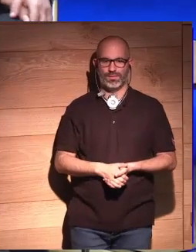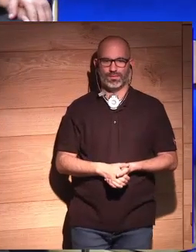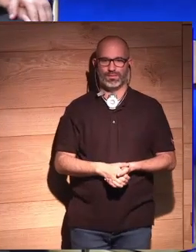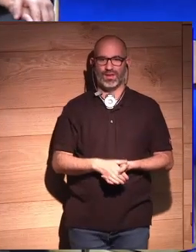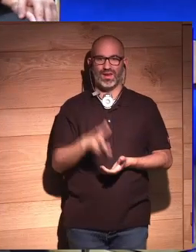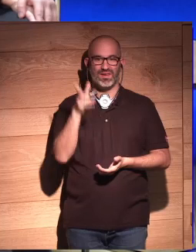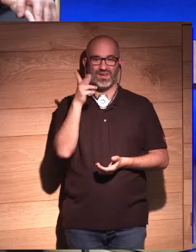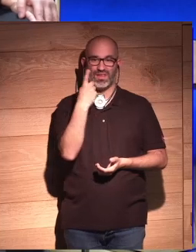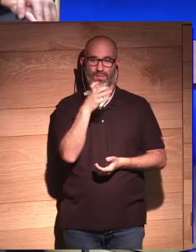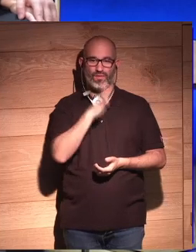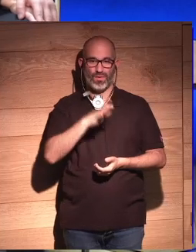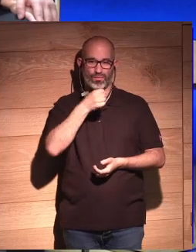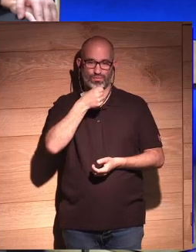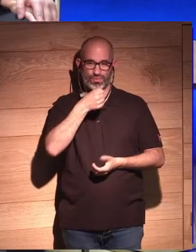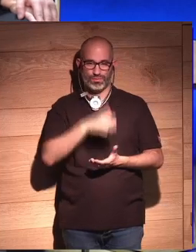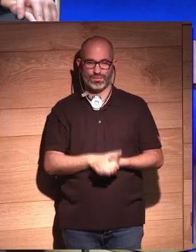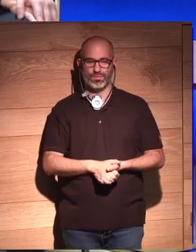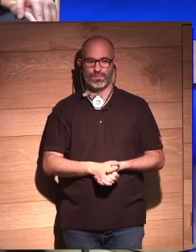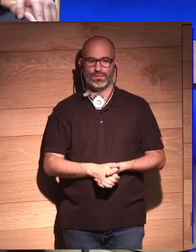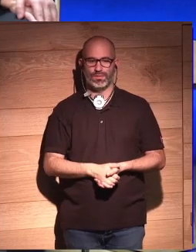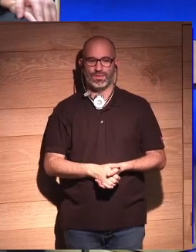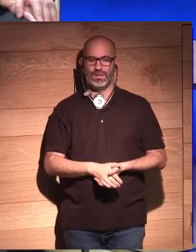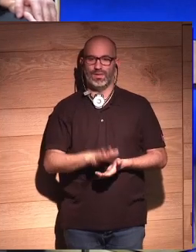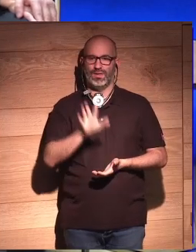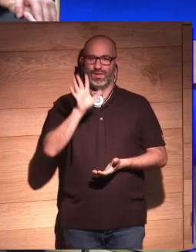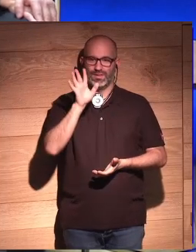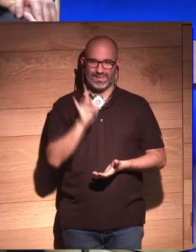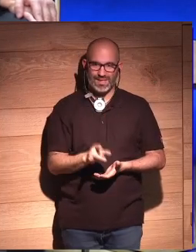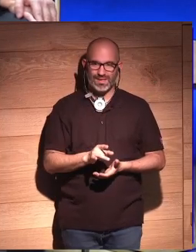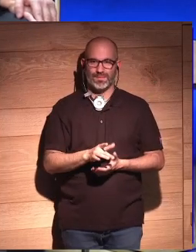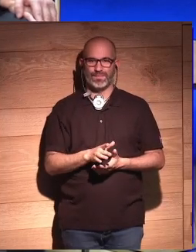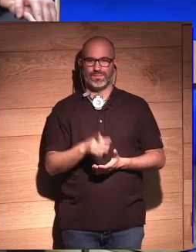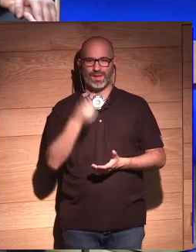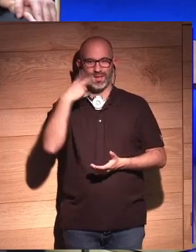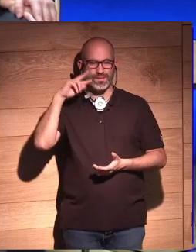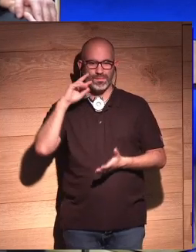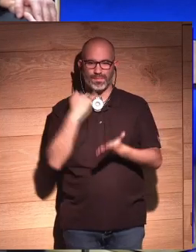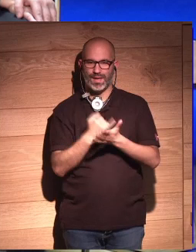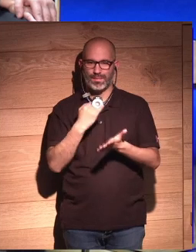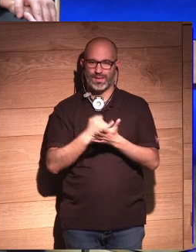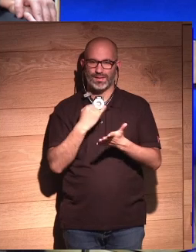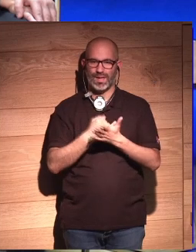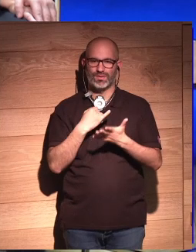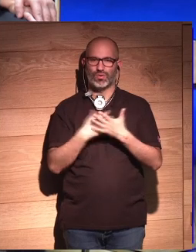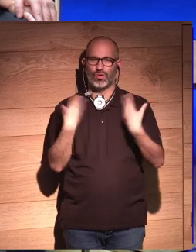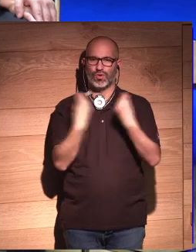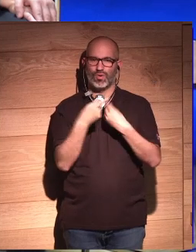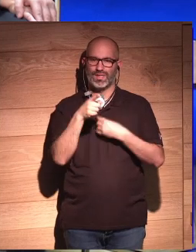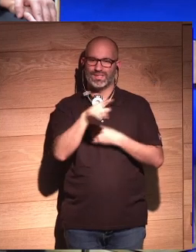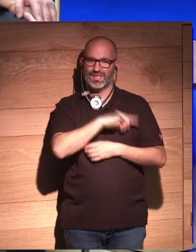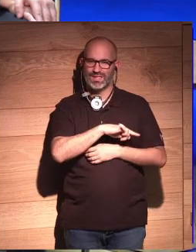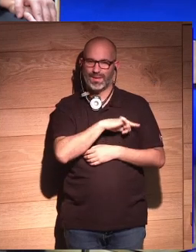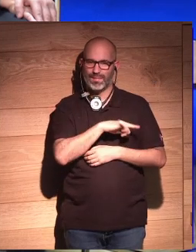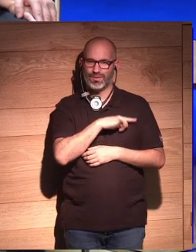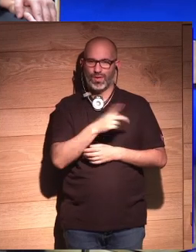Yes. Yeah. Yes, absolutely. So they're like a lot of experimenting on like the fear of flight. So they make you like feel like you're